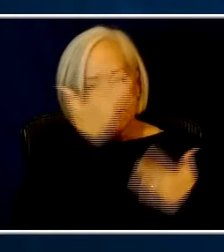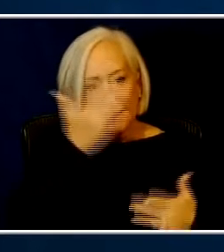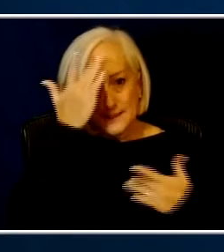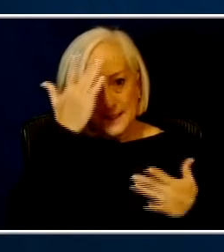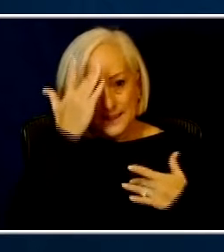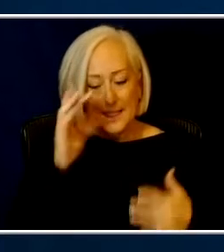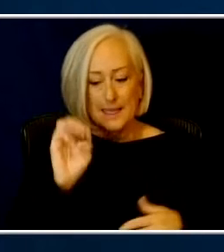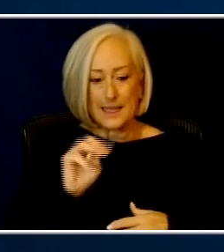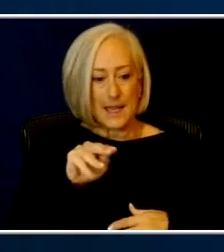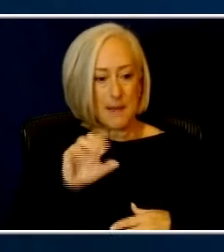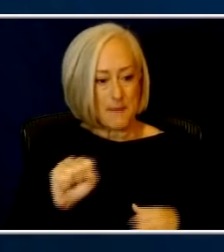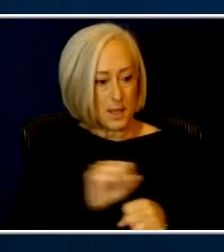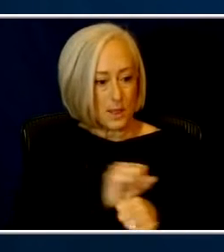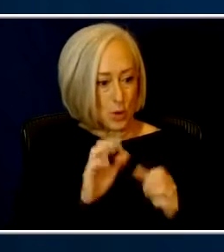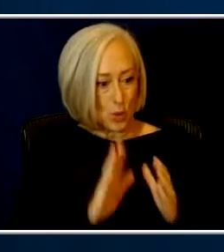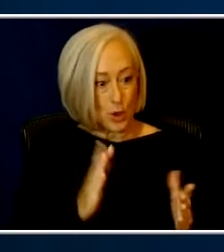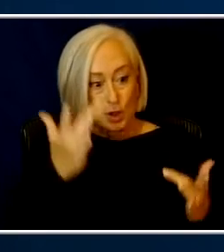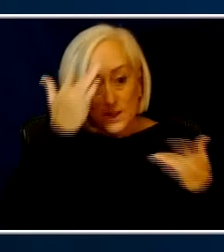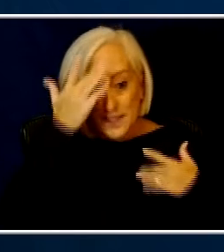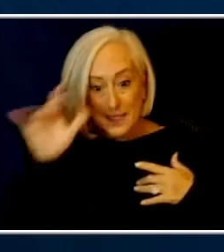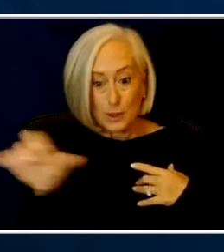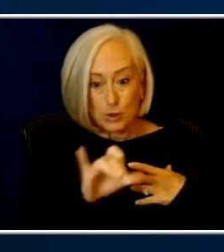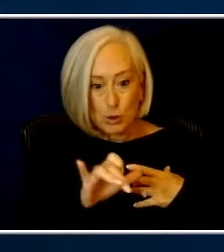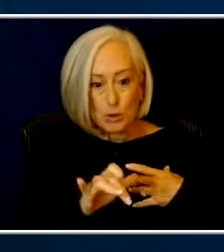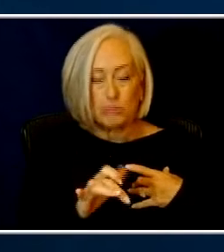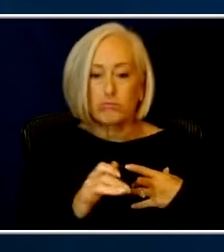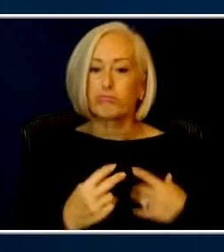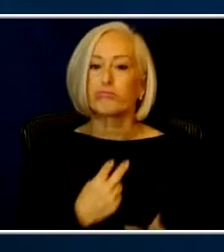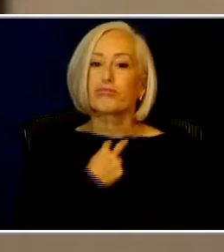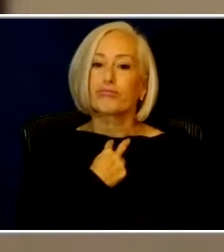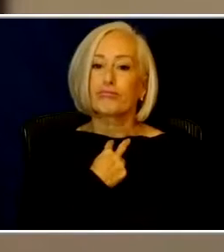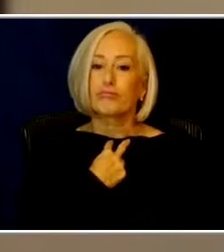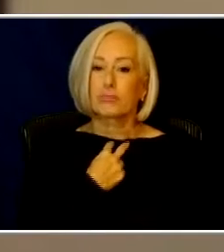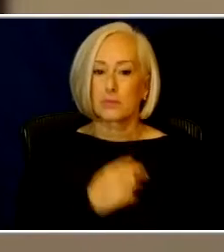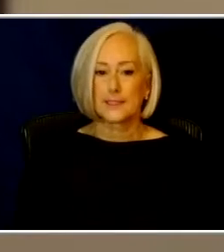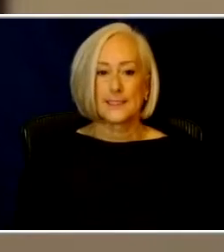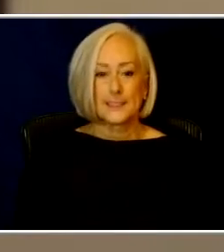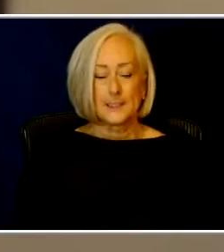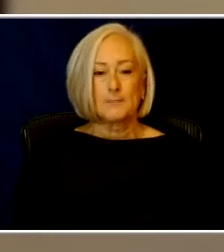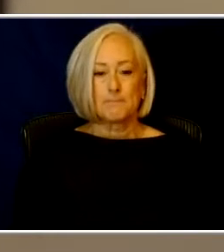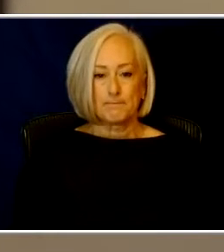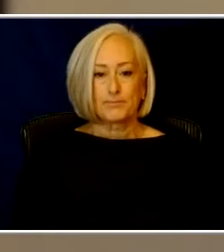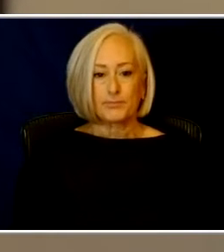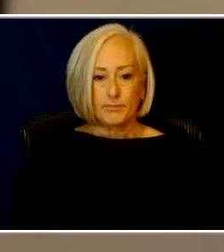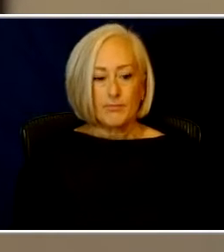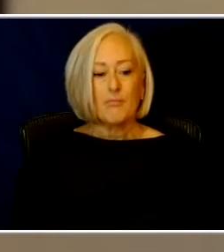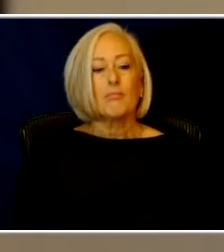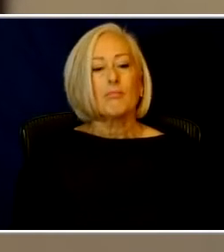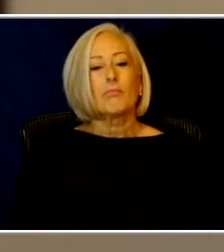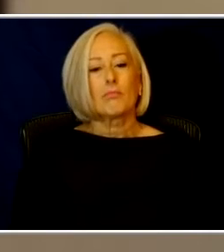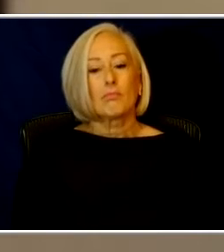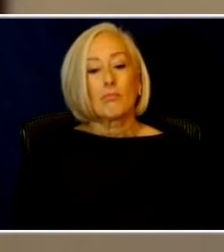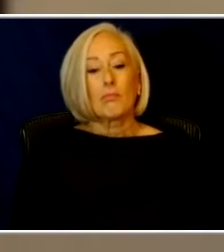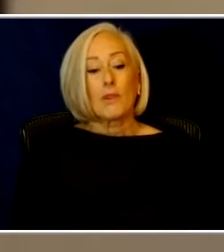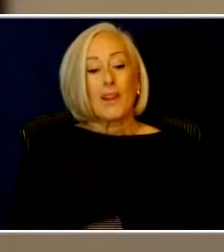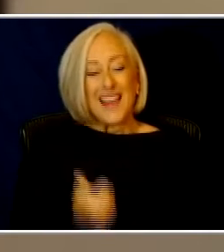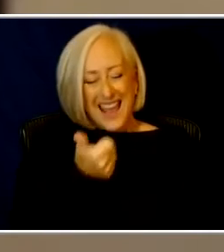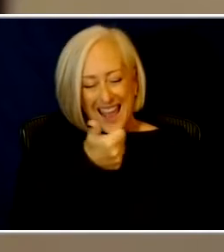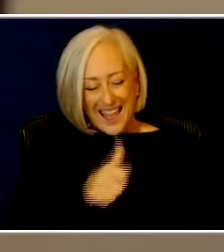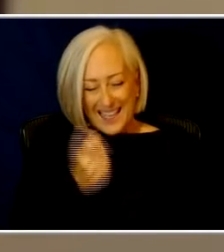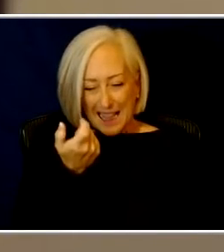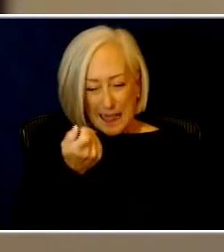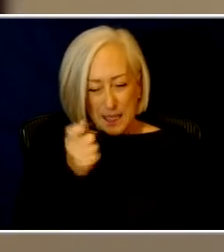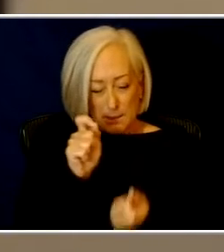are going to be strapped, and that's a concern. It does not take a lot of abnormal to make what we're going through now